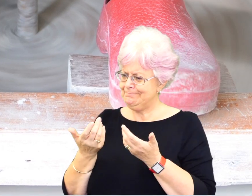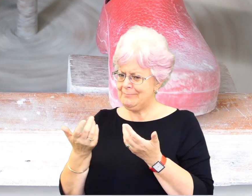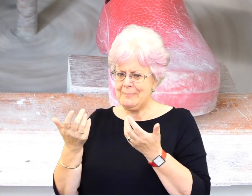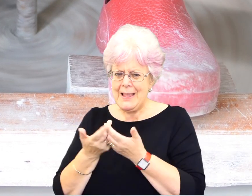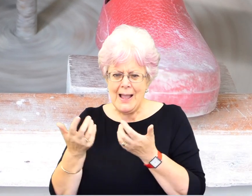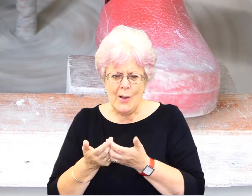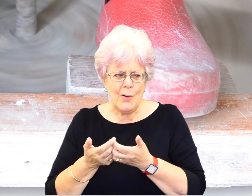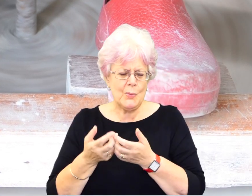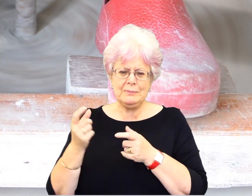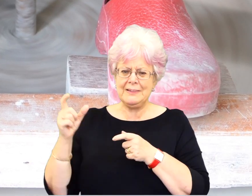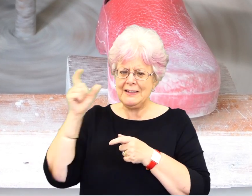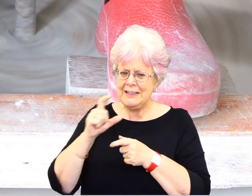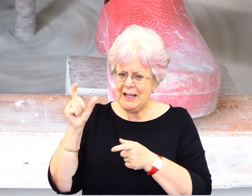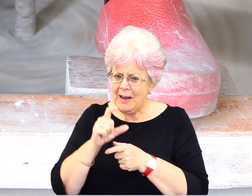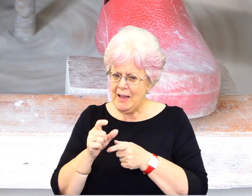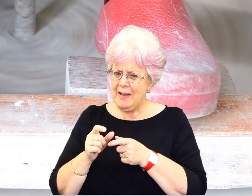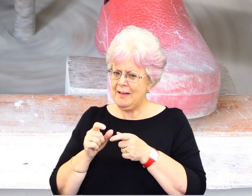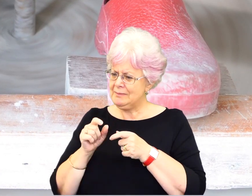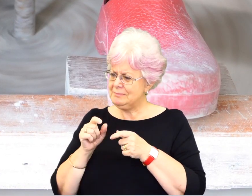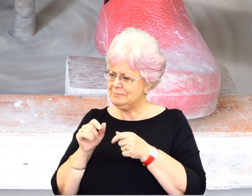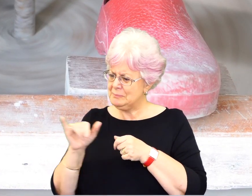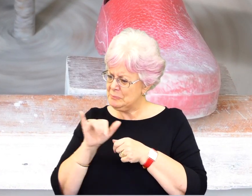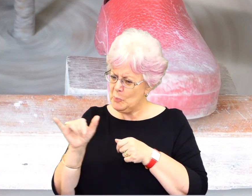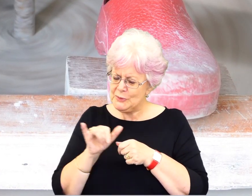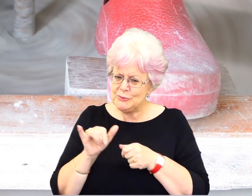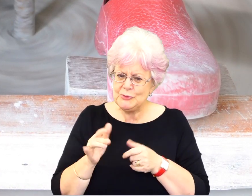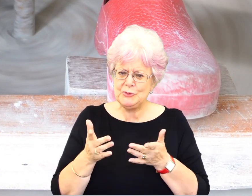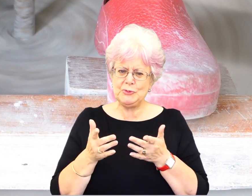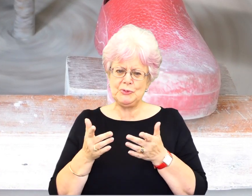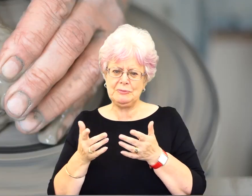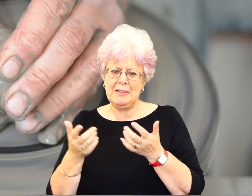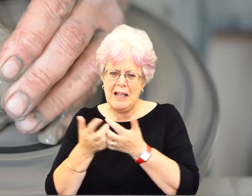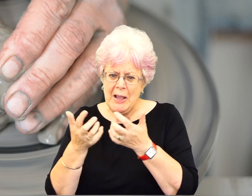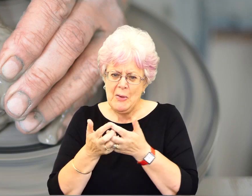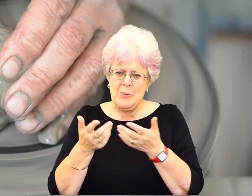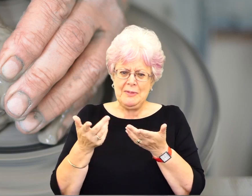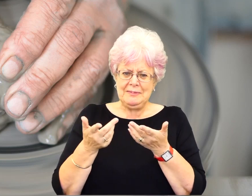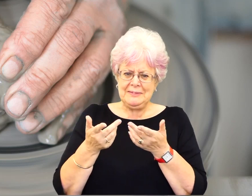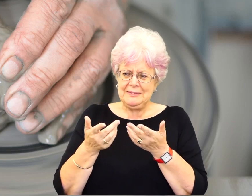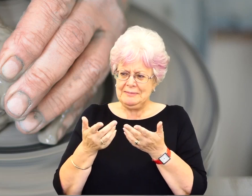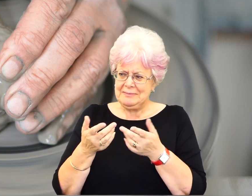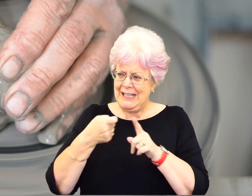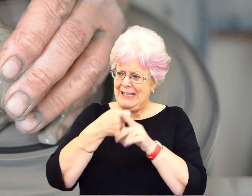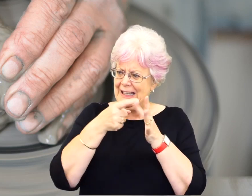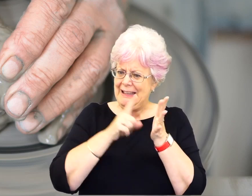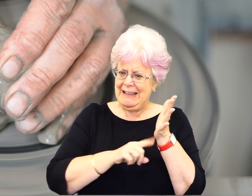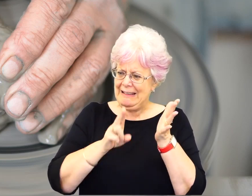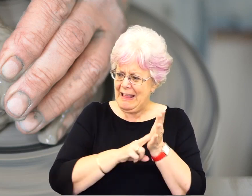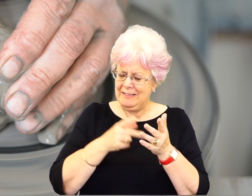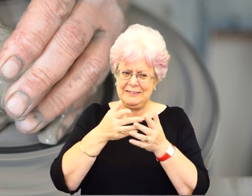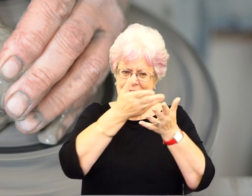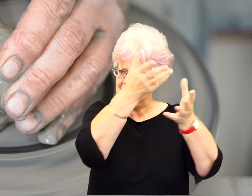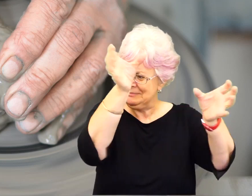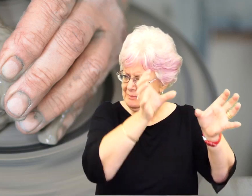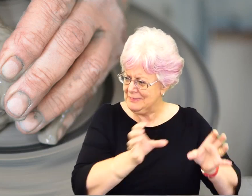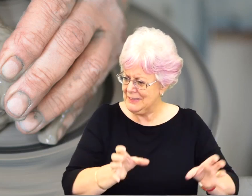be sort of coloured in which way, and how which forms might sit where in the kiln because of that? It's huge.